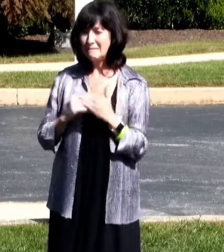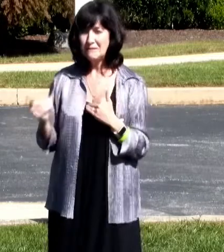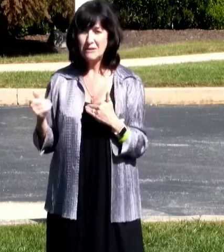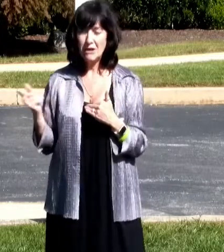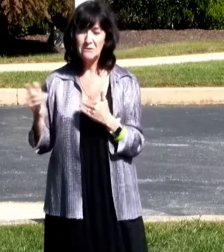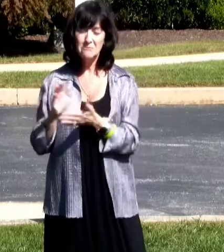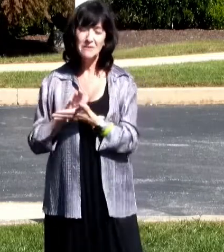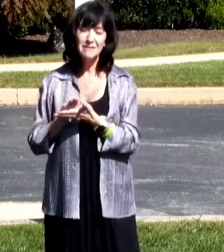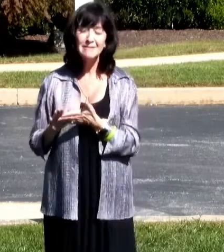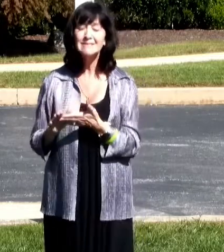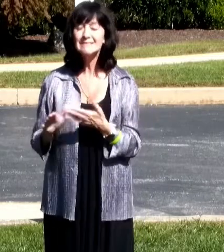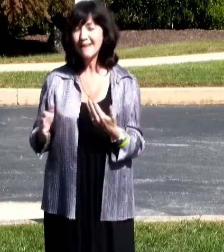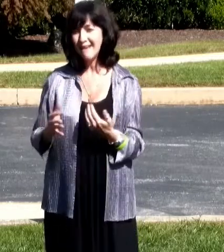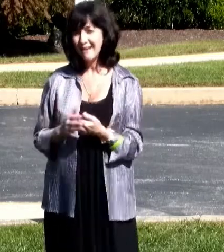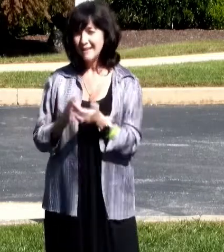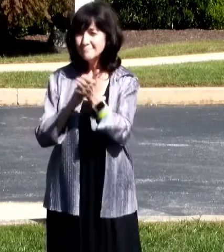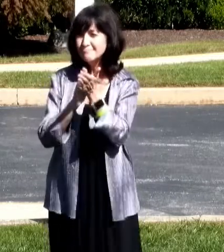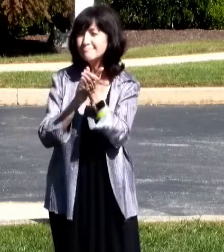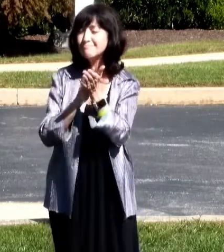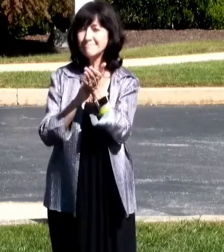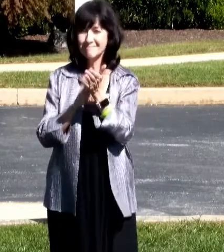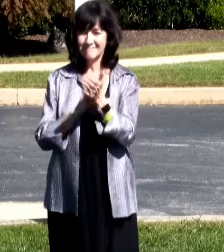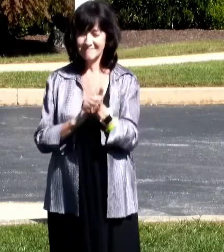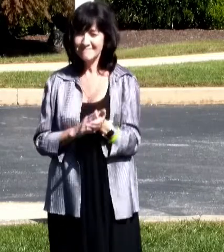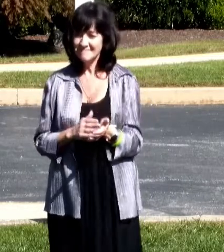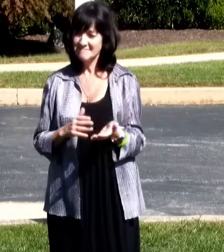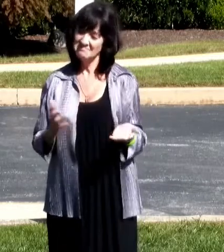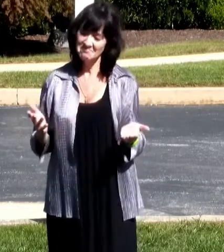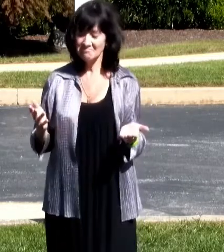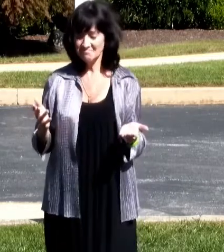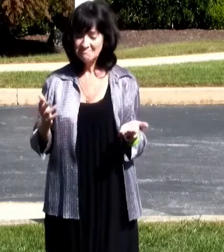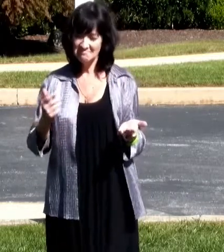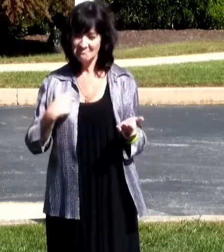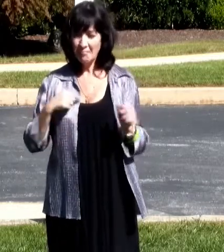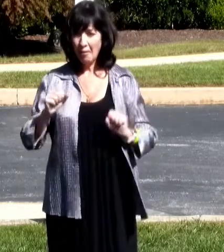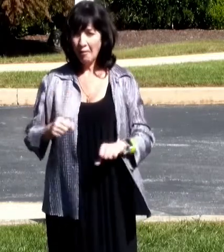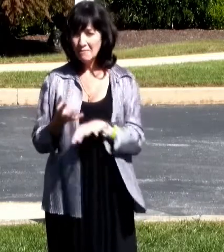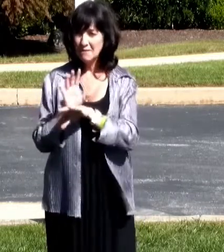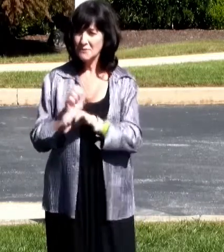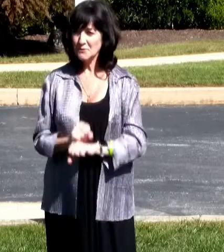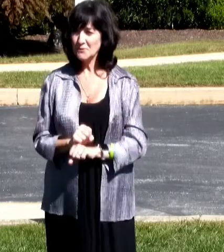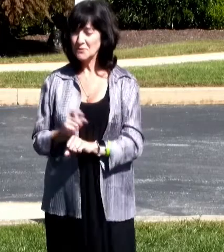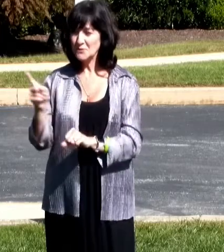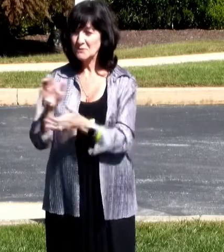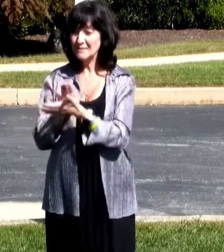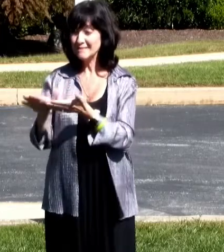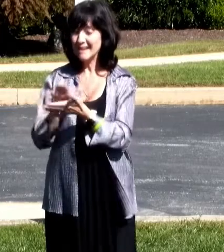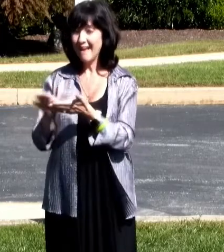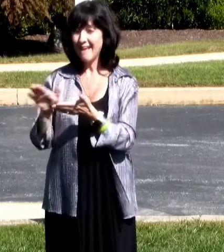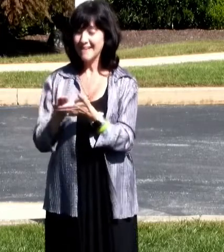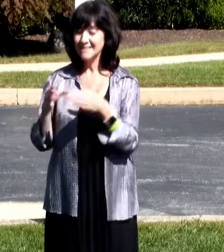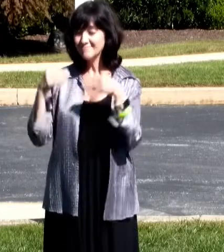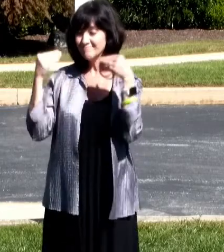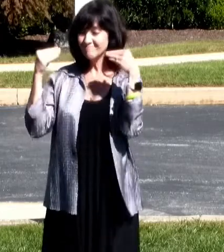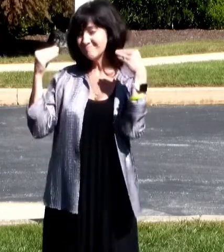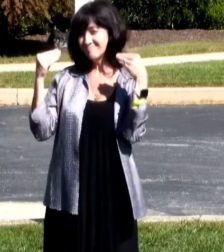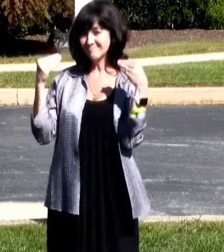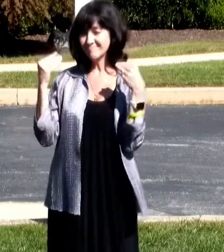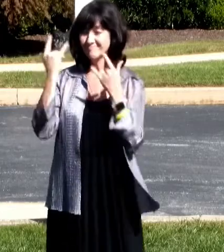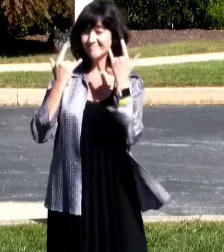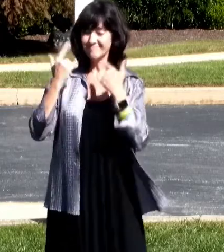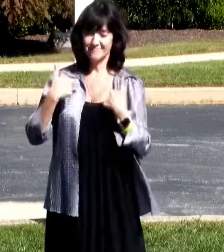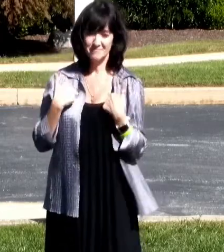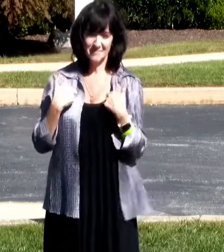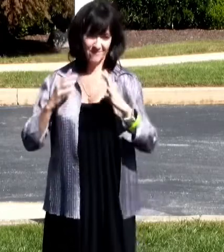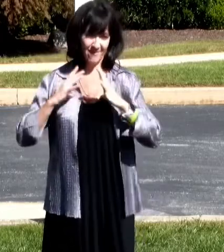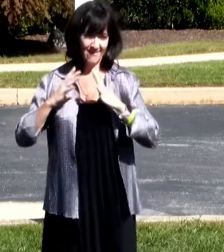you could still, I guess, change my mind if you're going to keep being this nice. But we'll see. So that's a joke, everybody. Is there nobody write